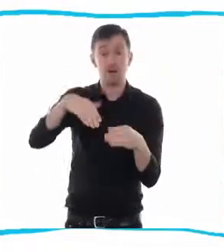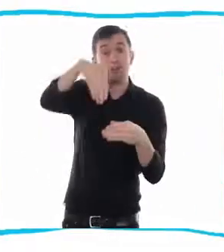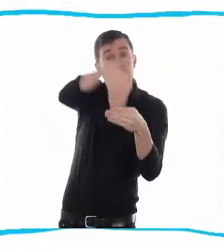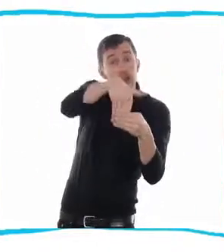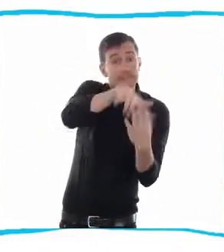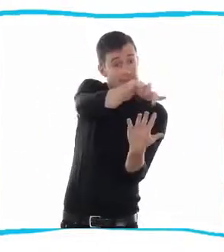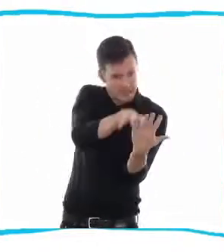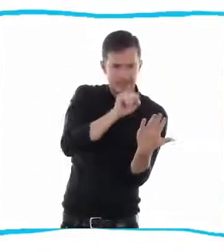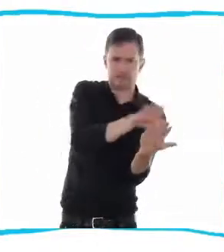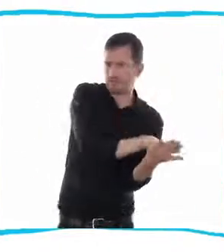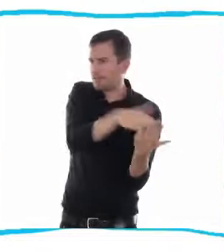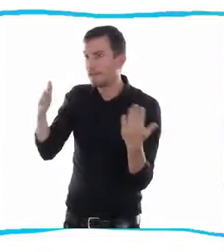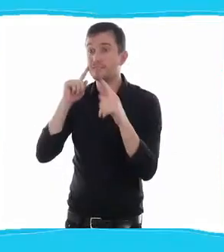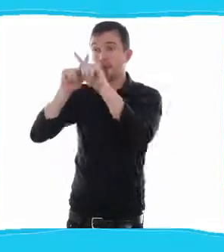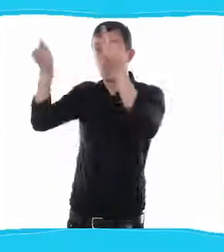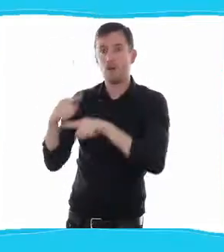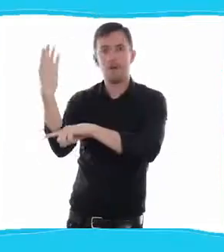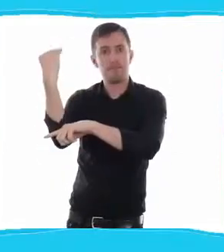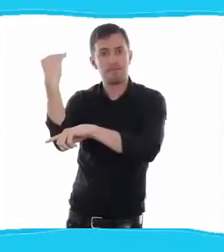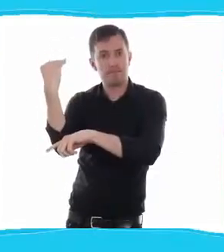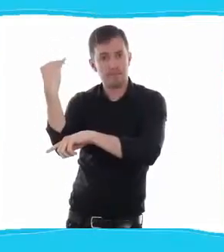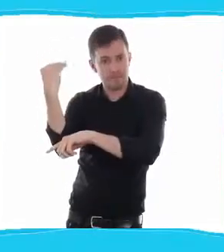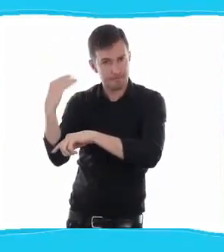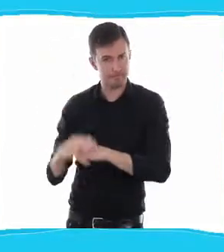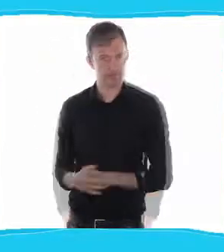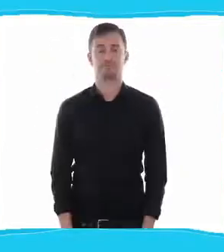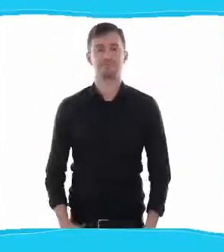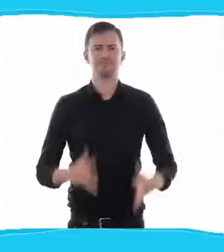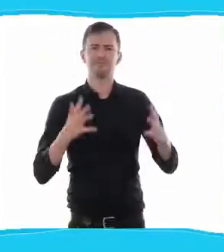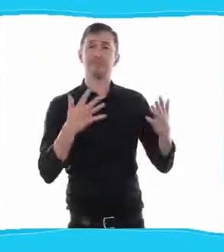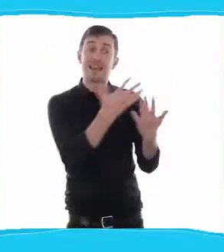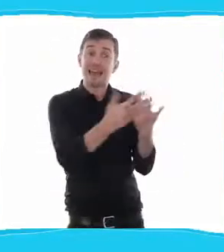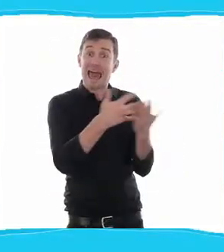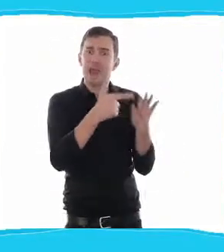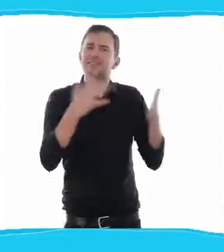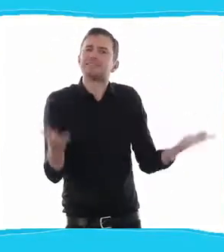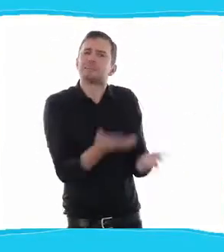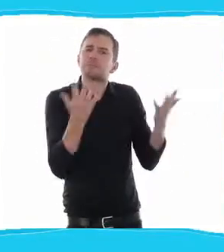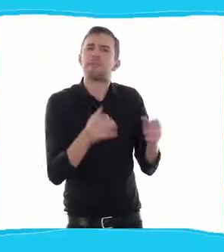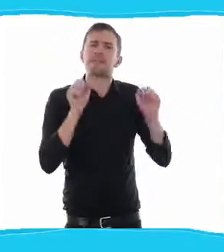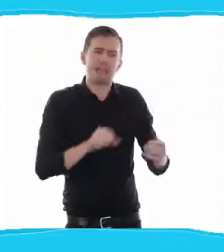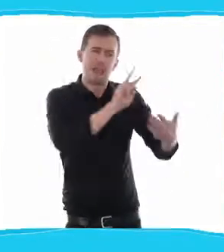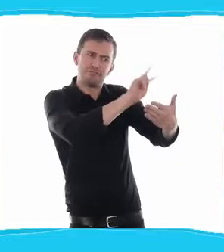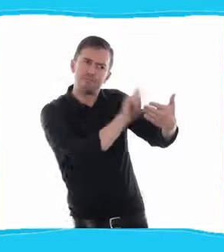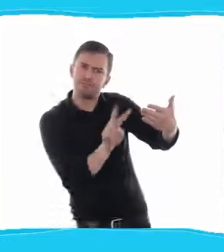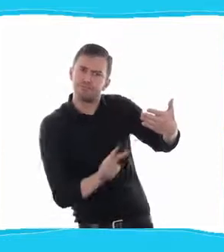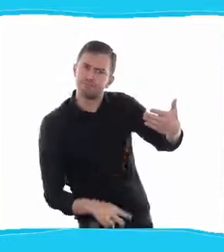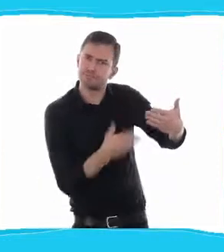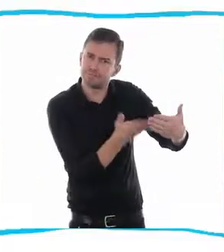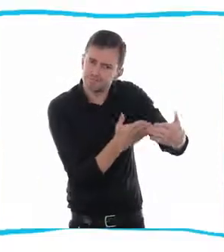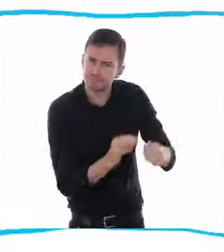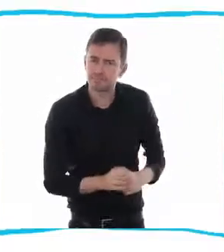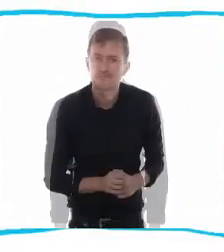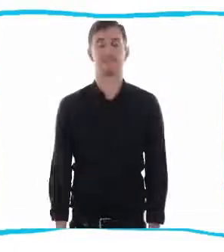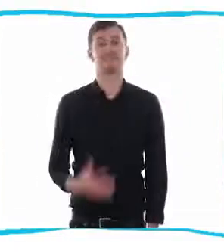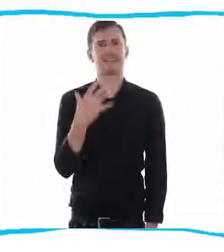including people who use screen readers. Use simple language. Try to avoid acronyms, jargon, and foreign words.